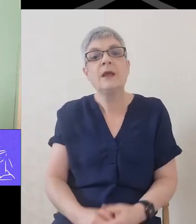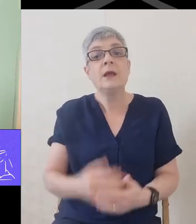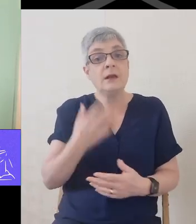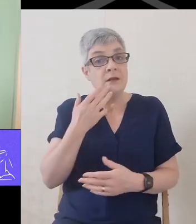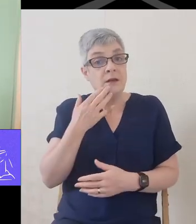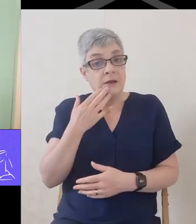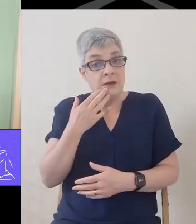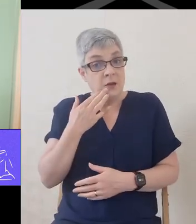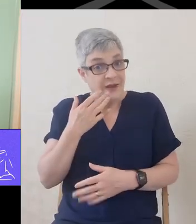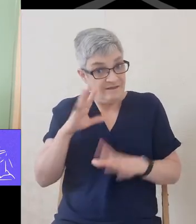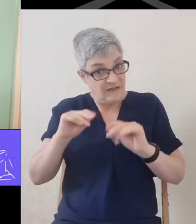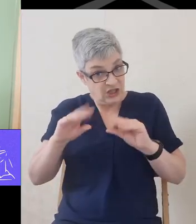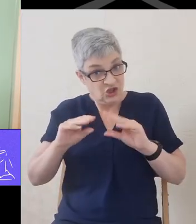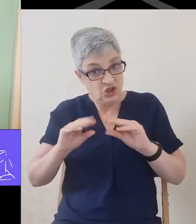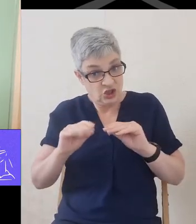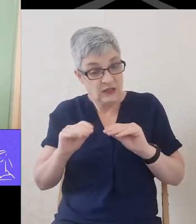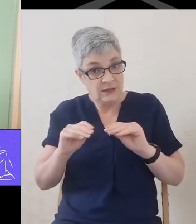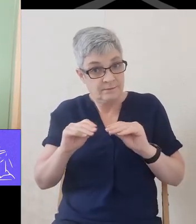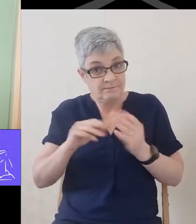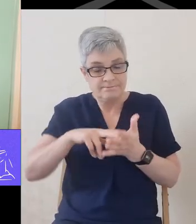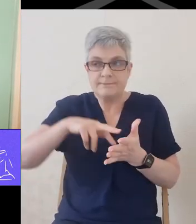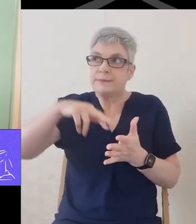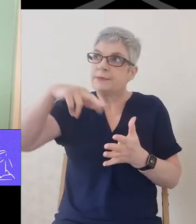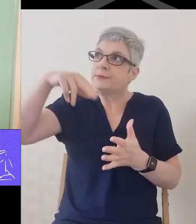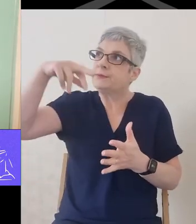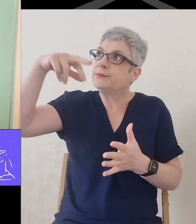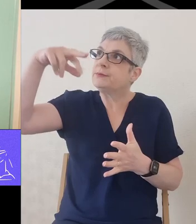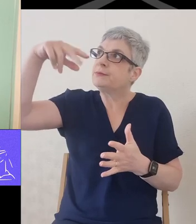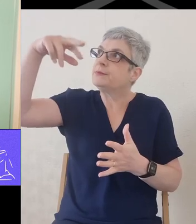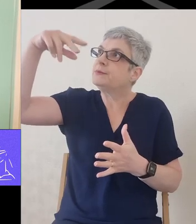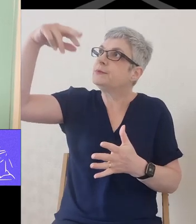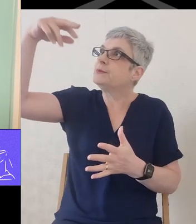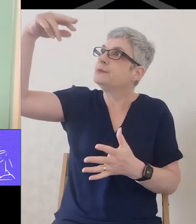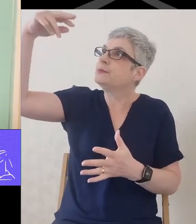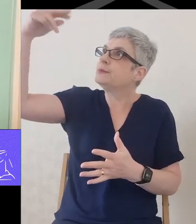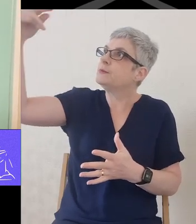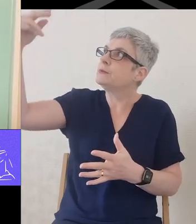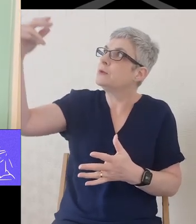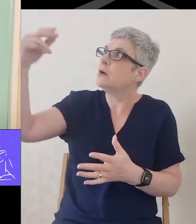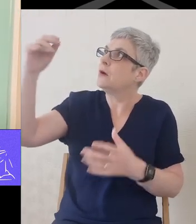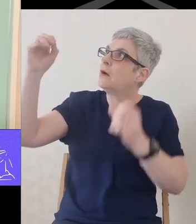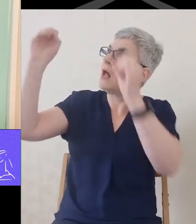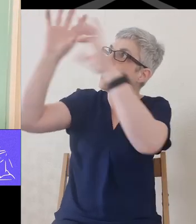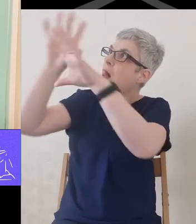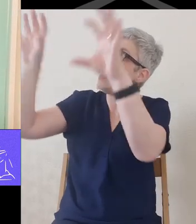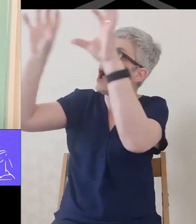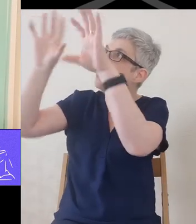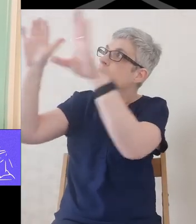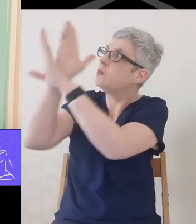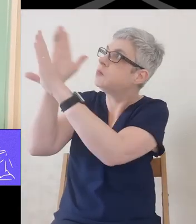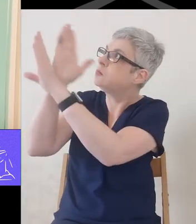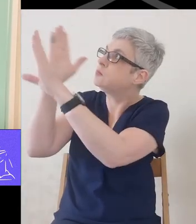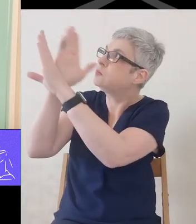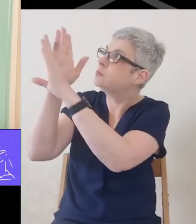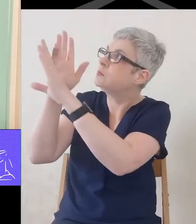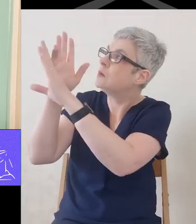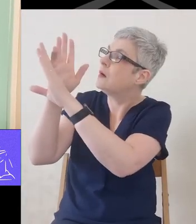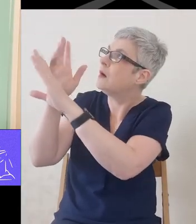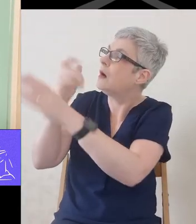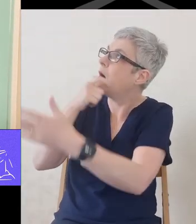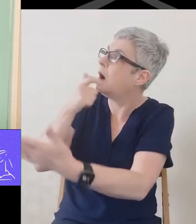After he said this, he was taken up before their very eyes, and a cloud hid him from their